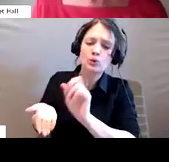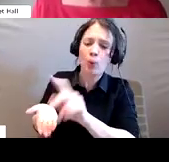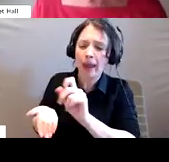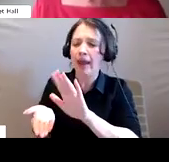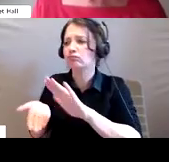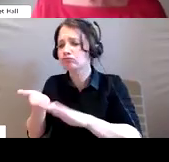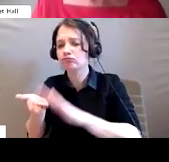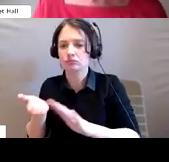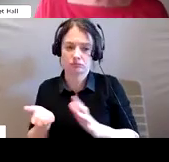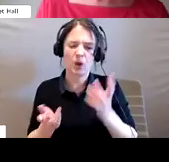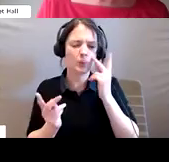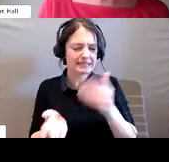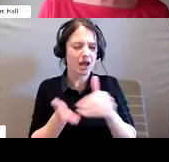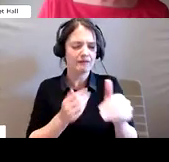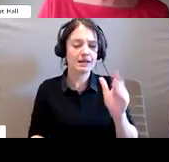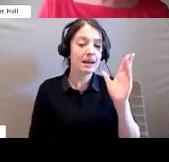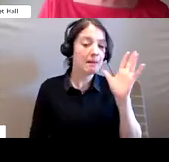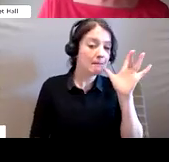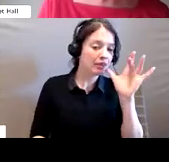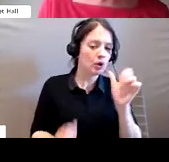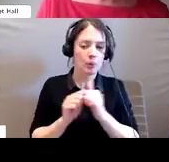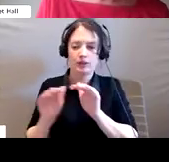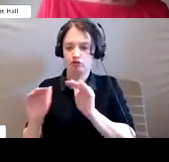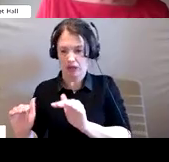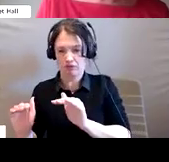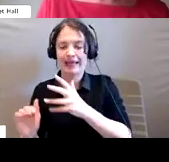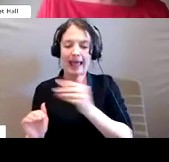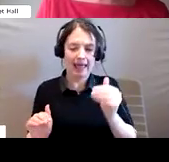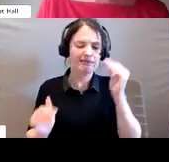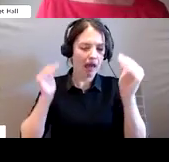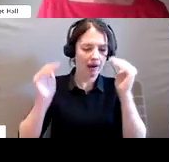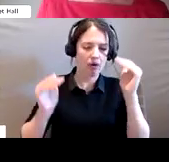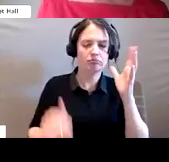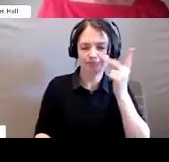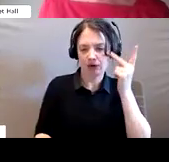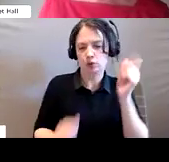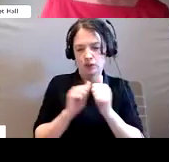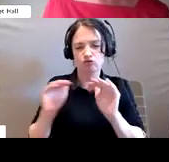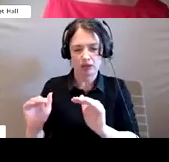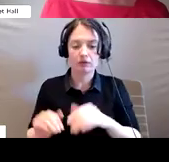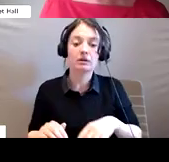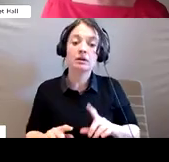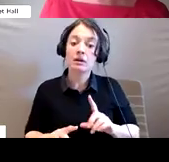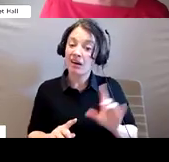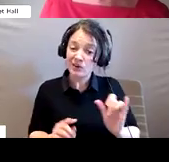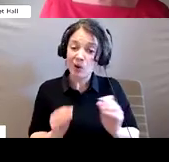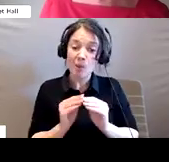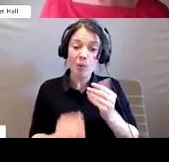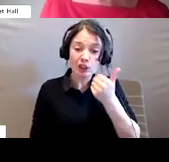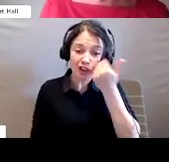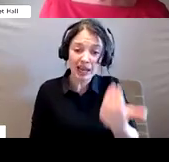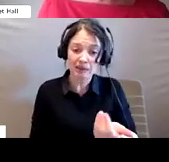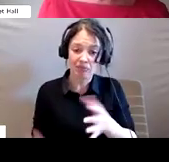think especially the mother-child relationship. And because there's more shame, more personal